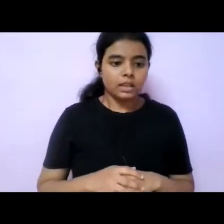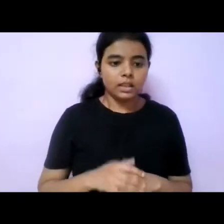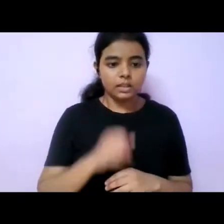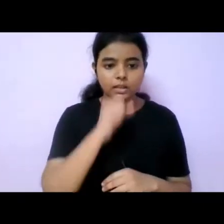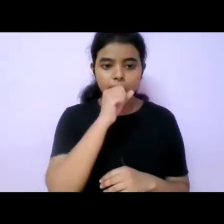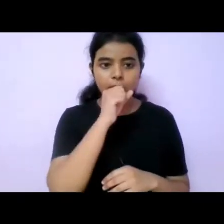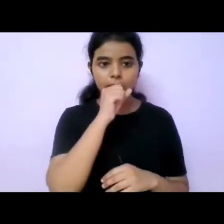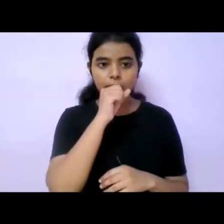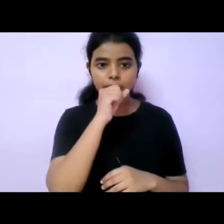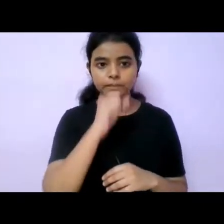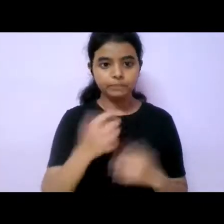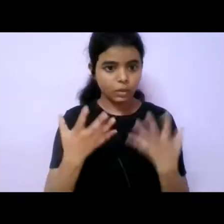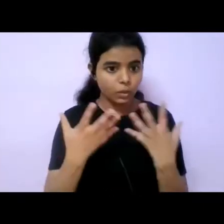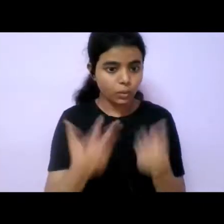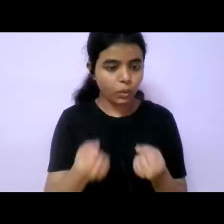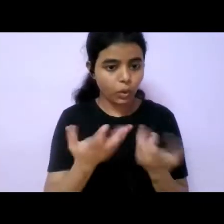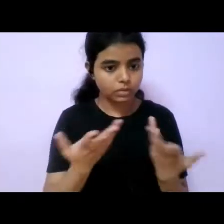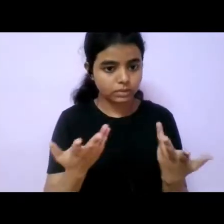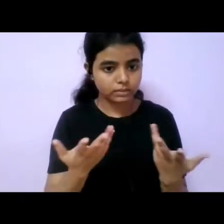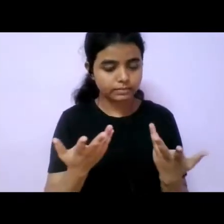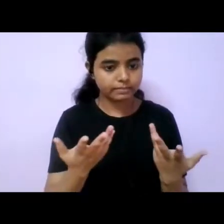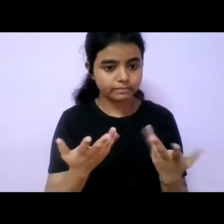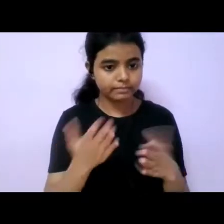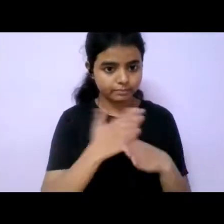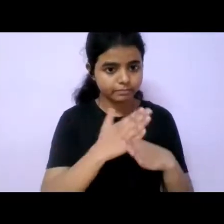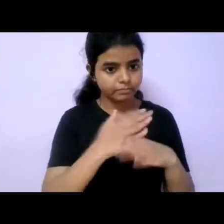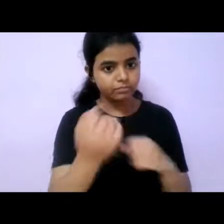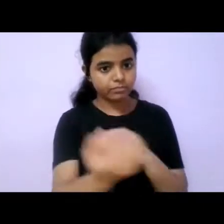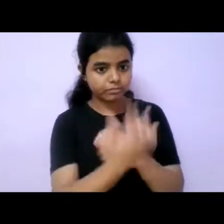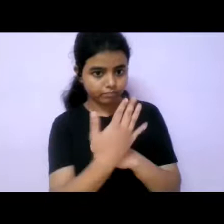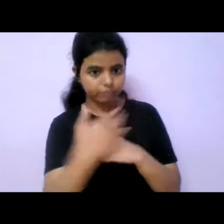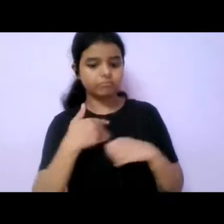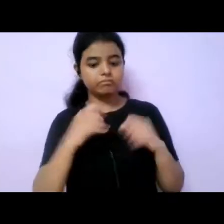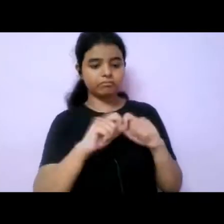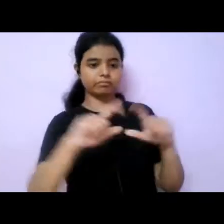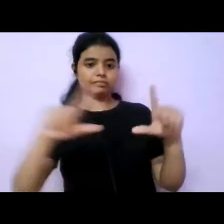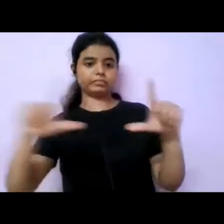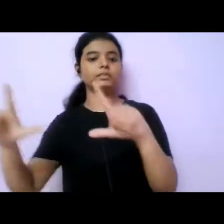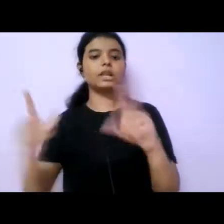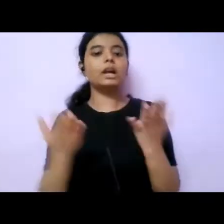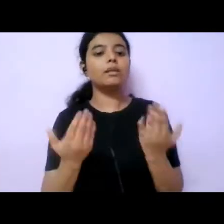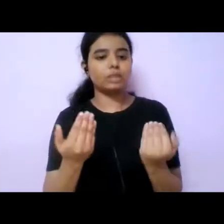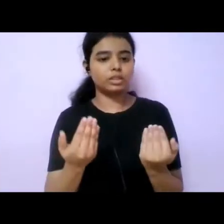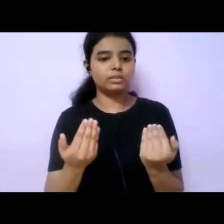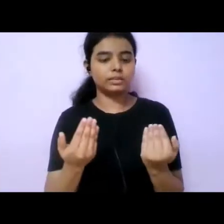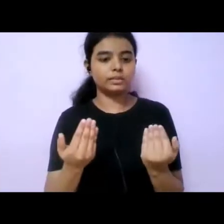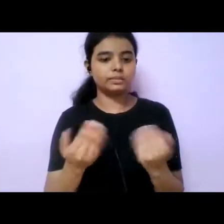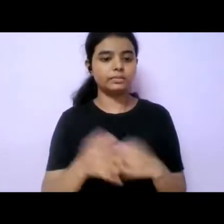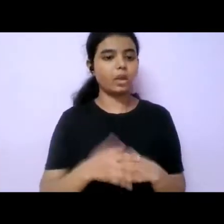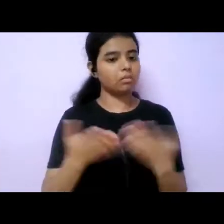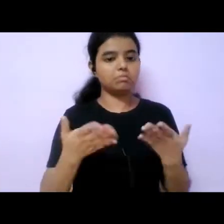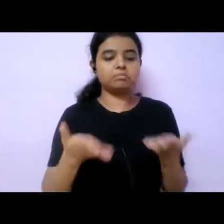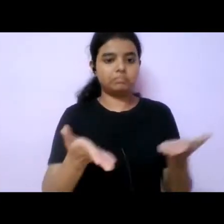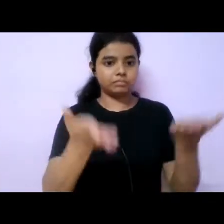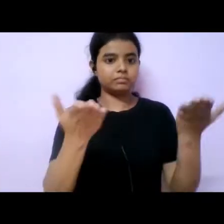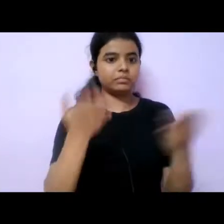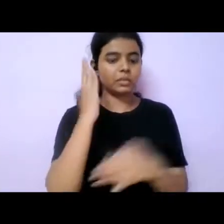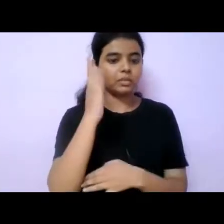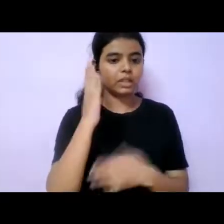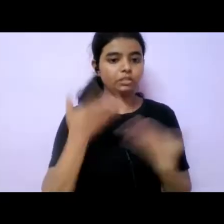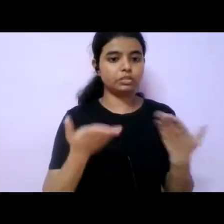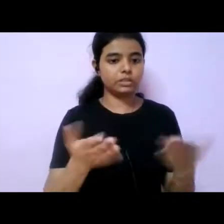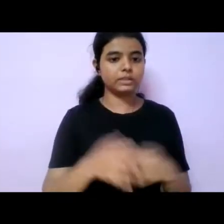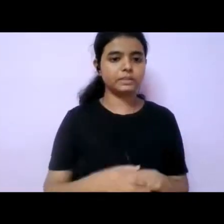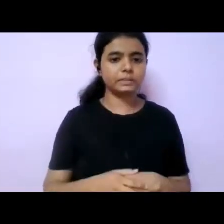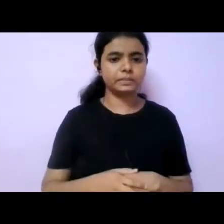Would you like to do that, Professor? They can share your presentation from this end, and you can go ahead with your.